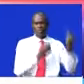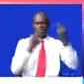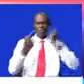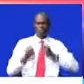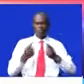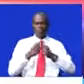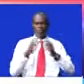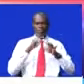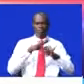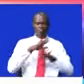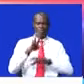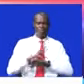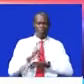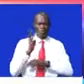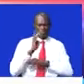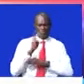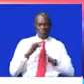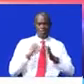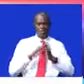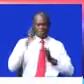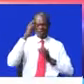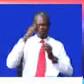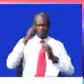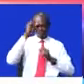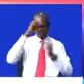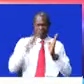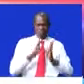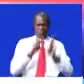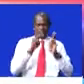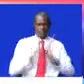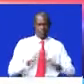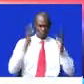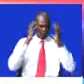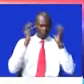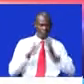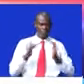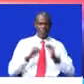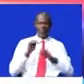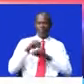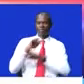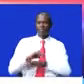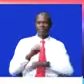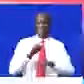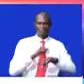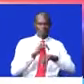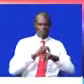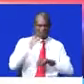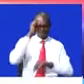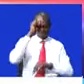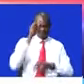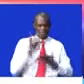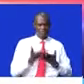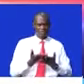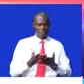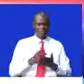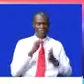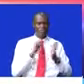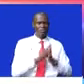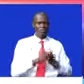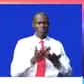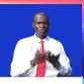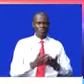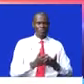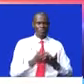mamuomore. Gavana ma kaonti ma Kisumu Ngire Peter Anyang Nyong'o koro oro kwayo ne tend piny owacho mano mamalo mondo mi